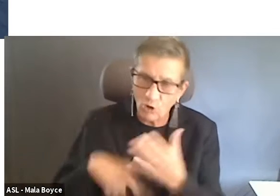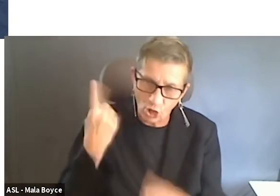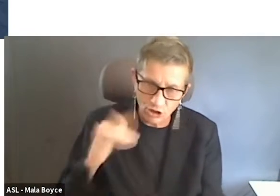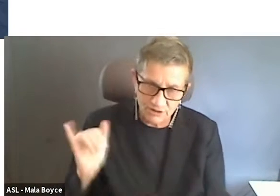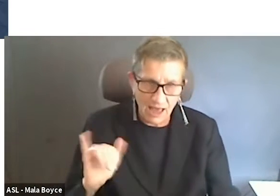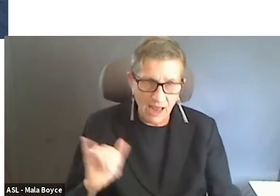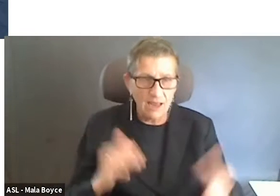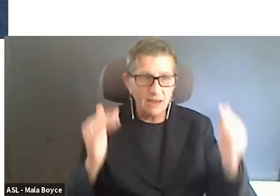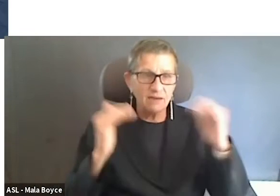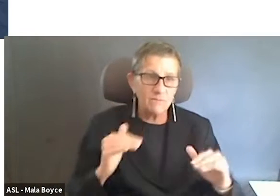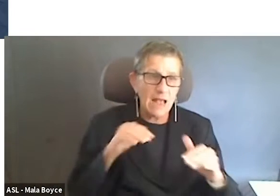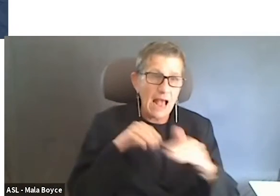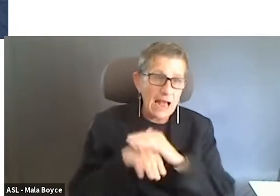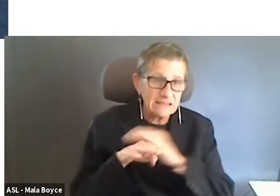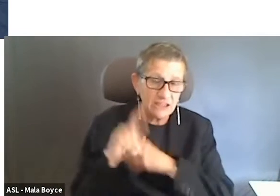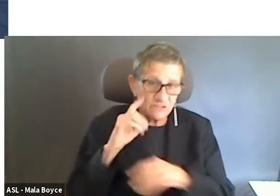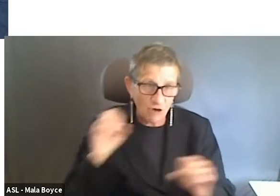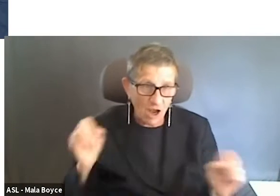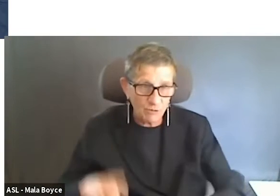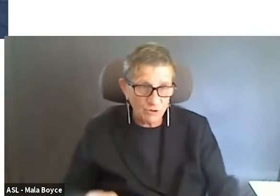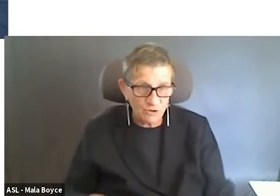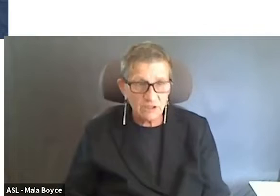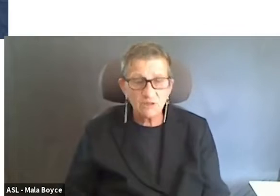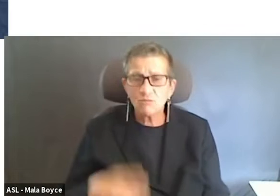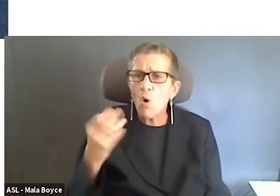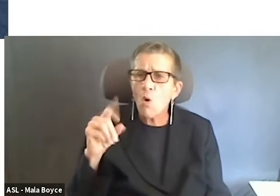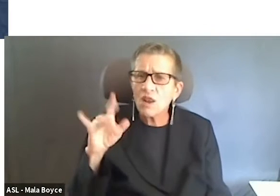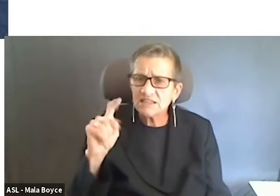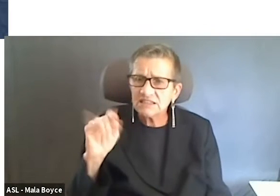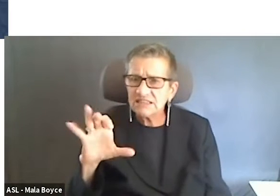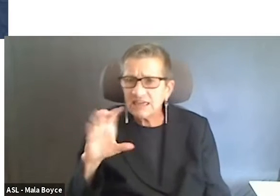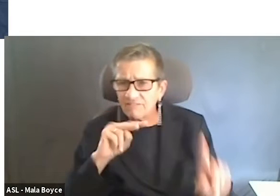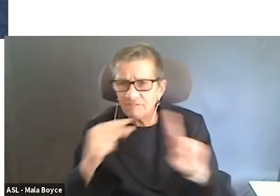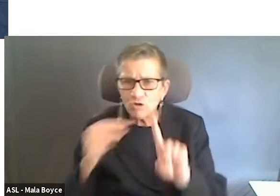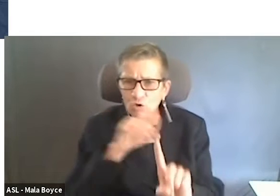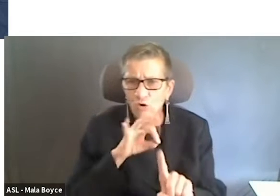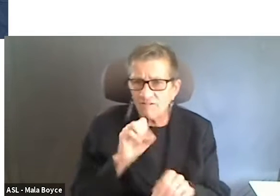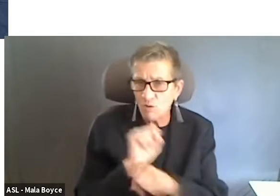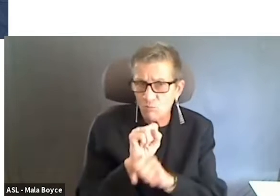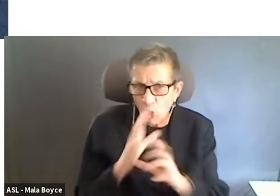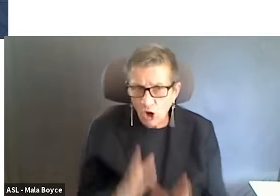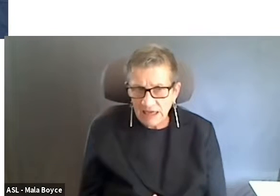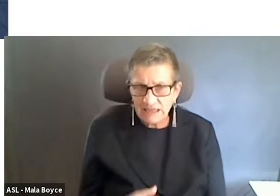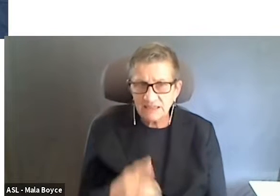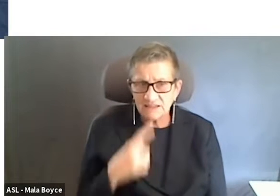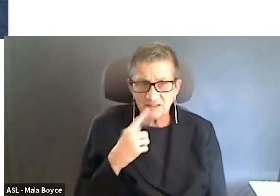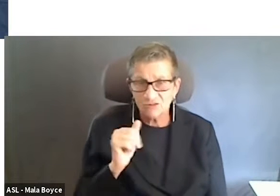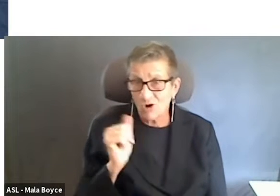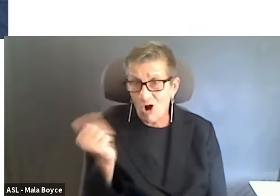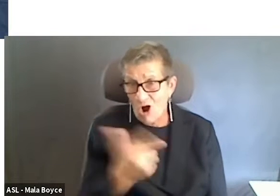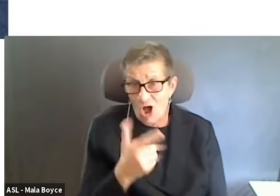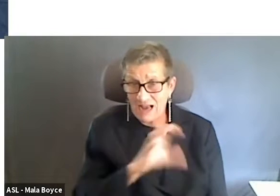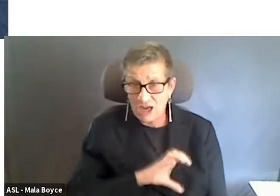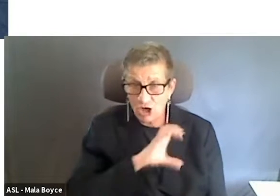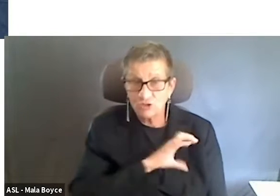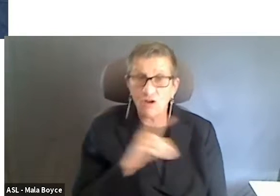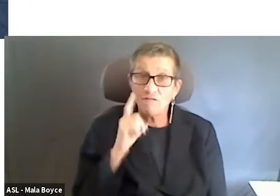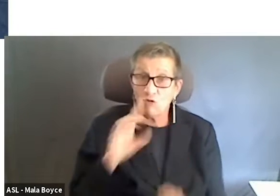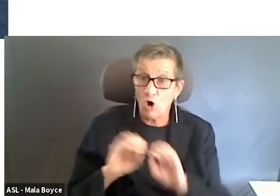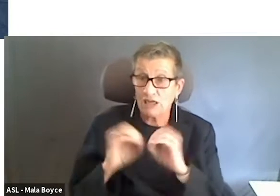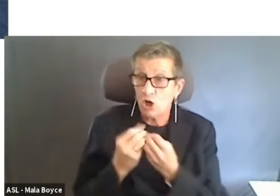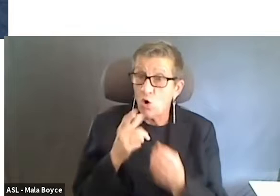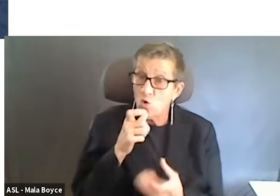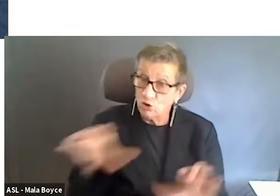Access to opportunity, a holistic view of employees. These are all characteristics that inclusive organizations